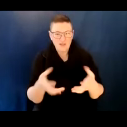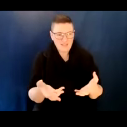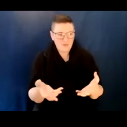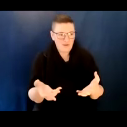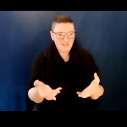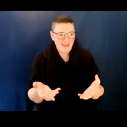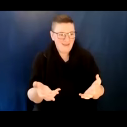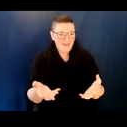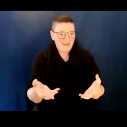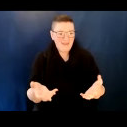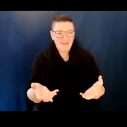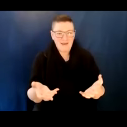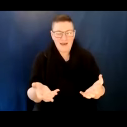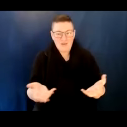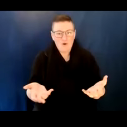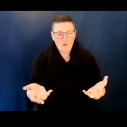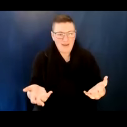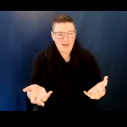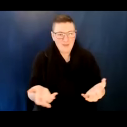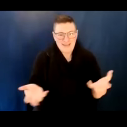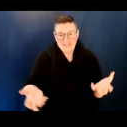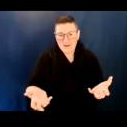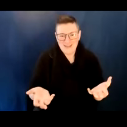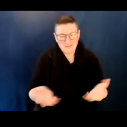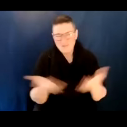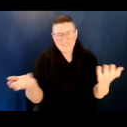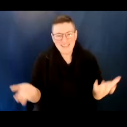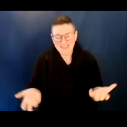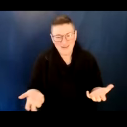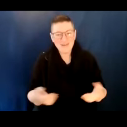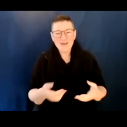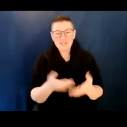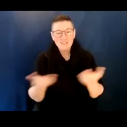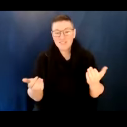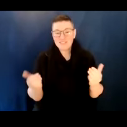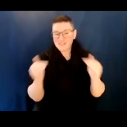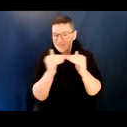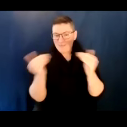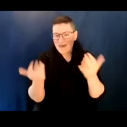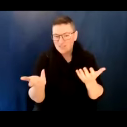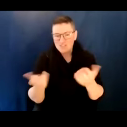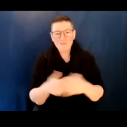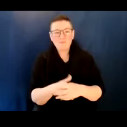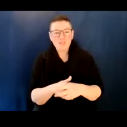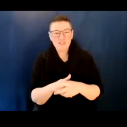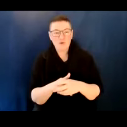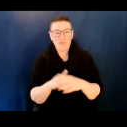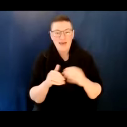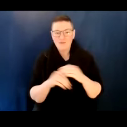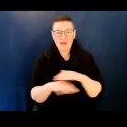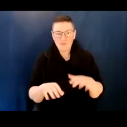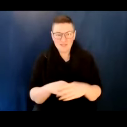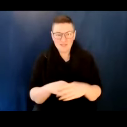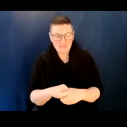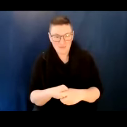frozen, unless you're trying to say, I don't know, he had a heart attack and his heart stopped. You wouldn't say that though. It doesn't match. So that